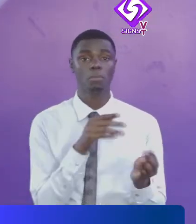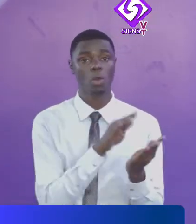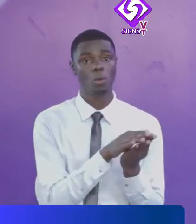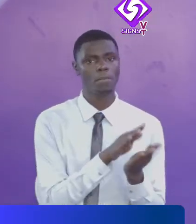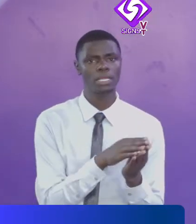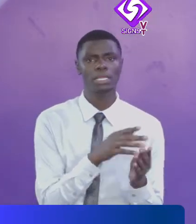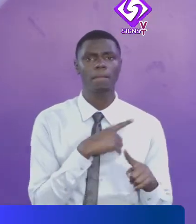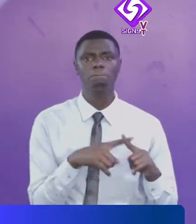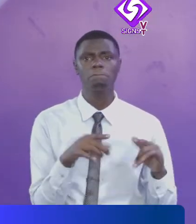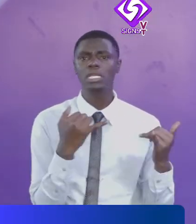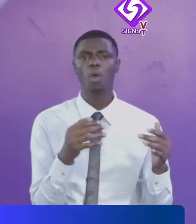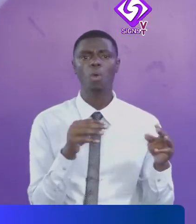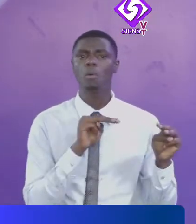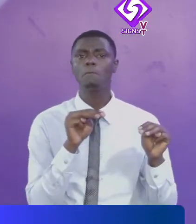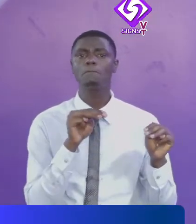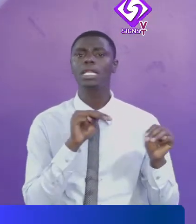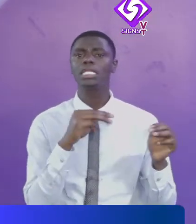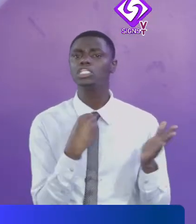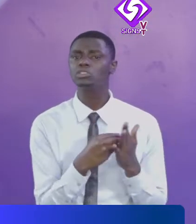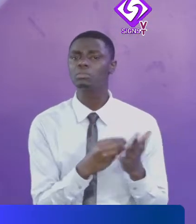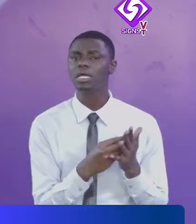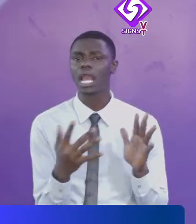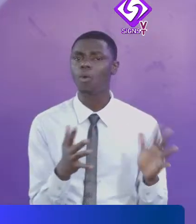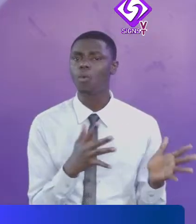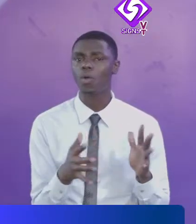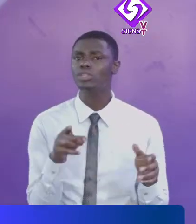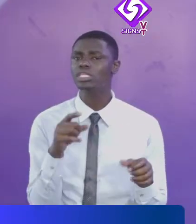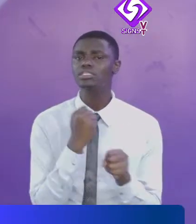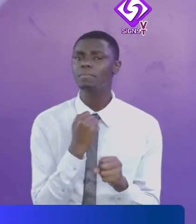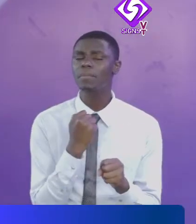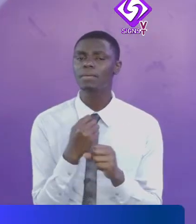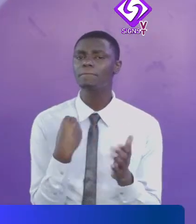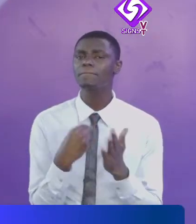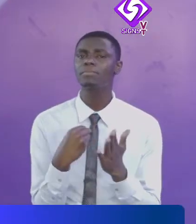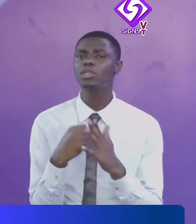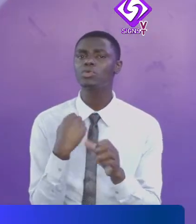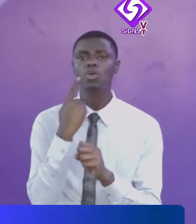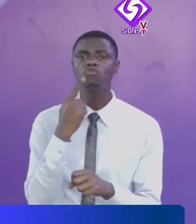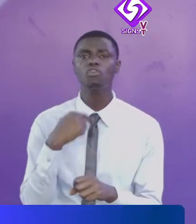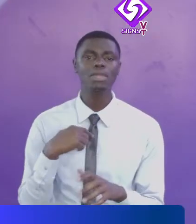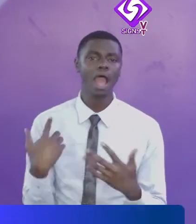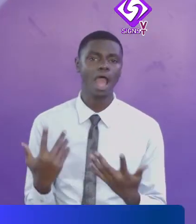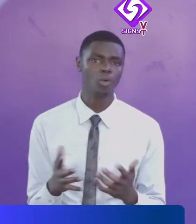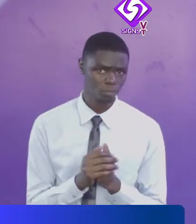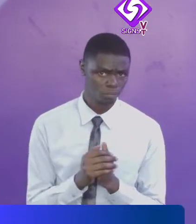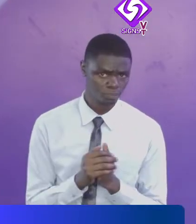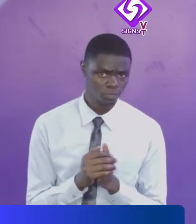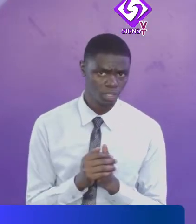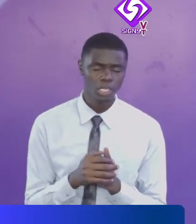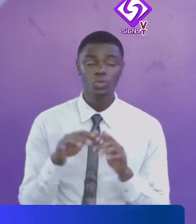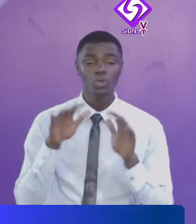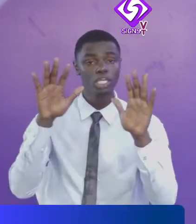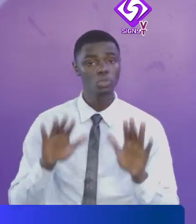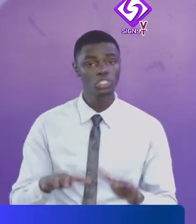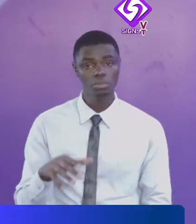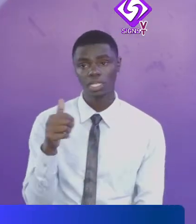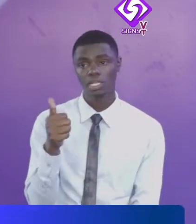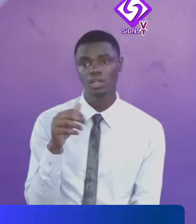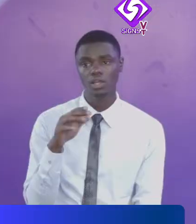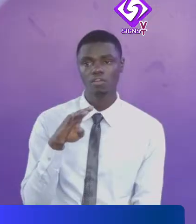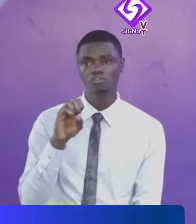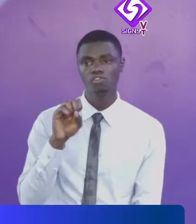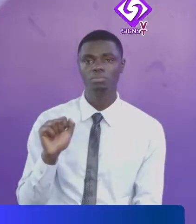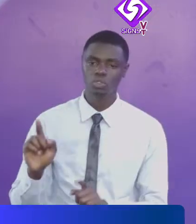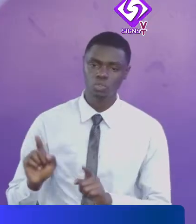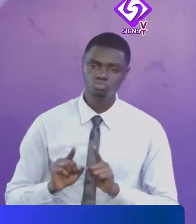does my money work for me? How do I manage these assets, whether financial or otherwise, a lot better. So it was important for ABSA to walk that journey